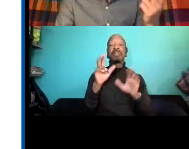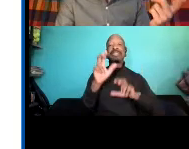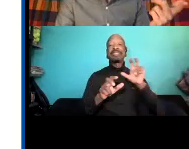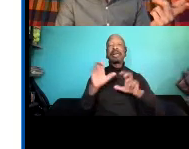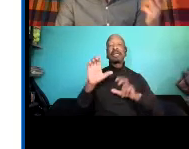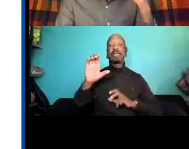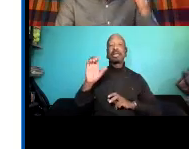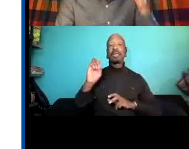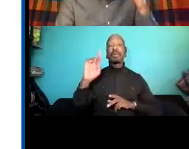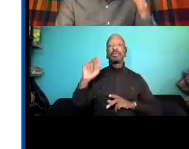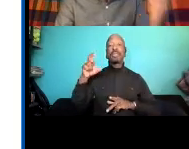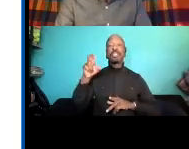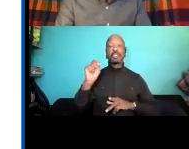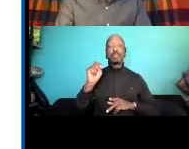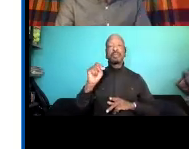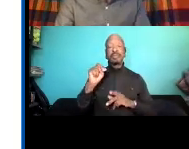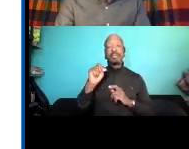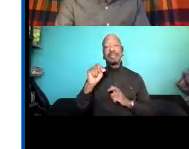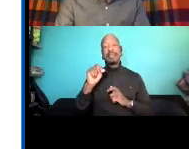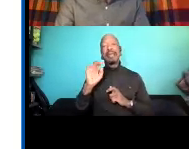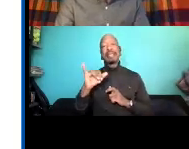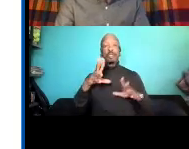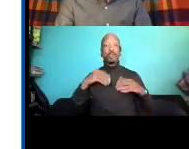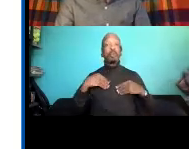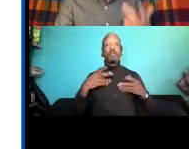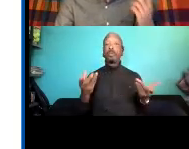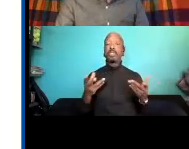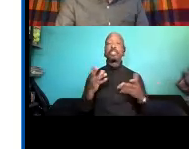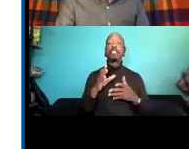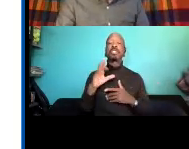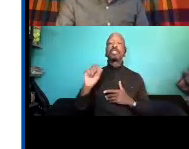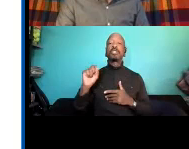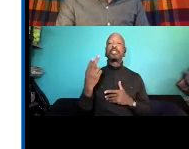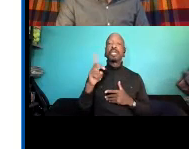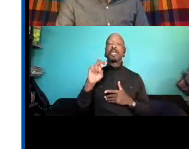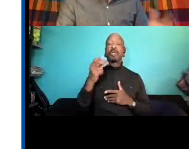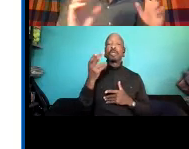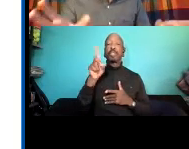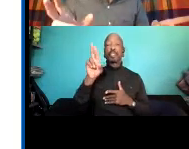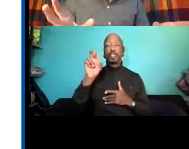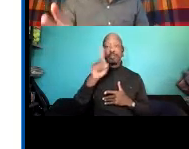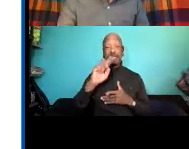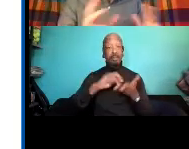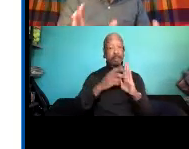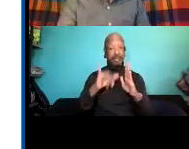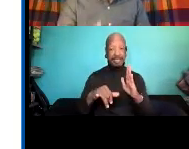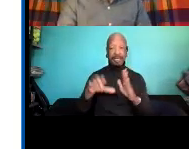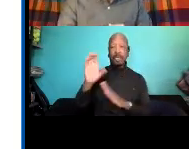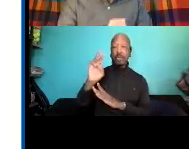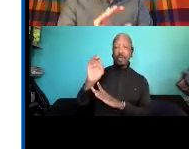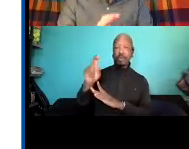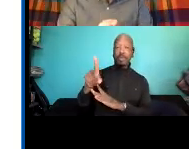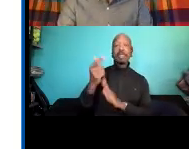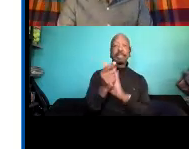Because it's a corporation, a general stock corporation, it's owned by shareholders. The purpose of a corporation, the legal purpose